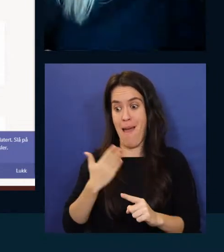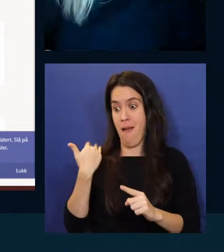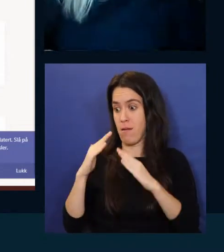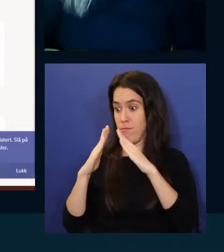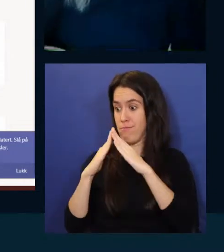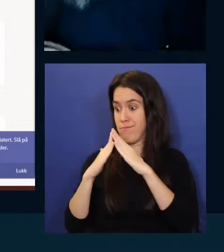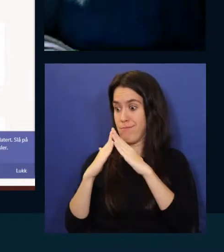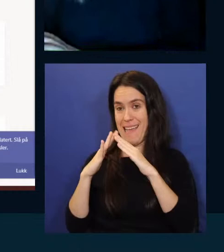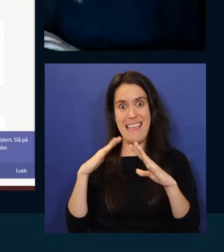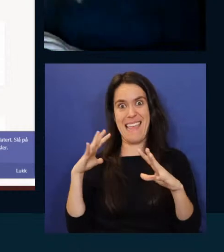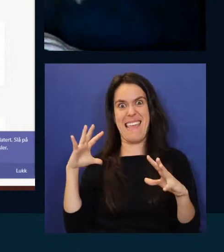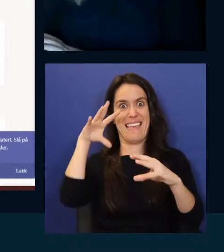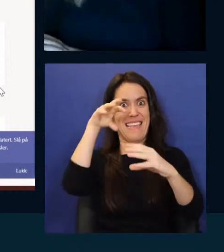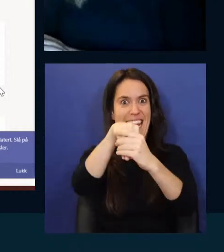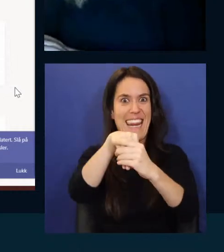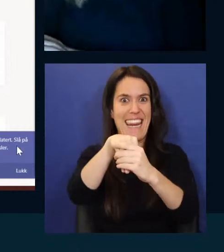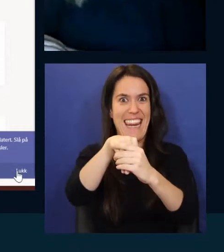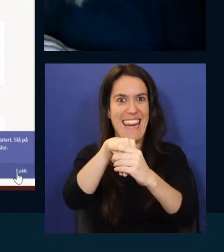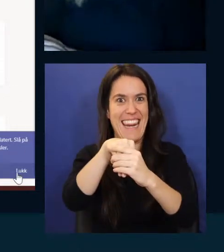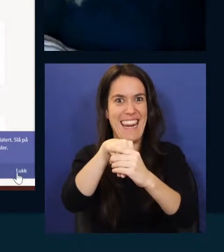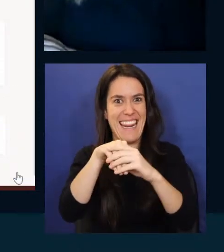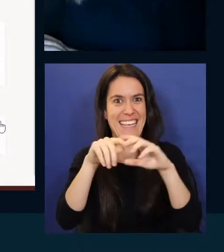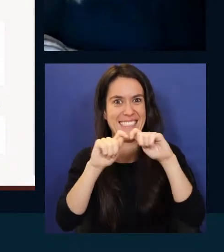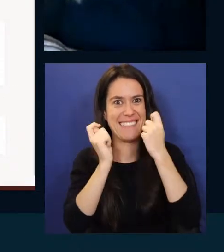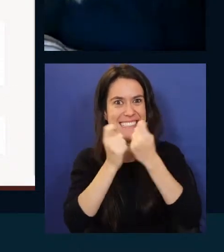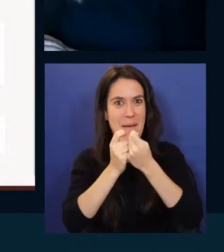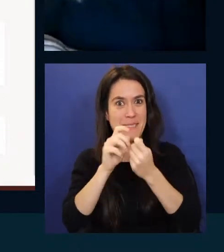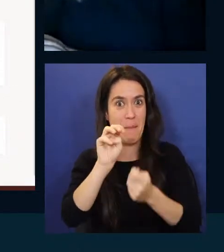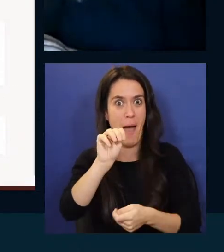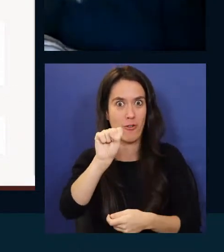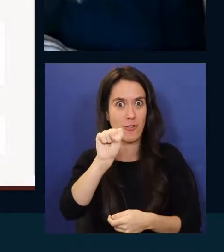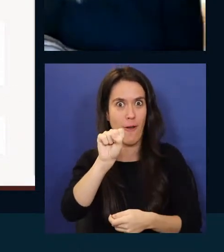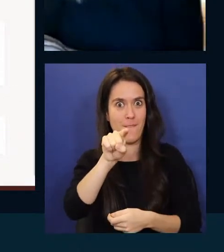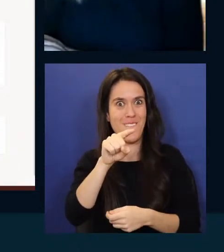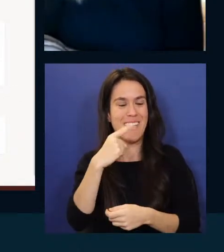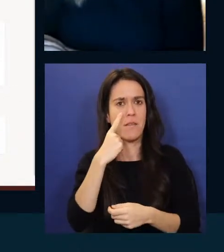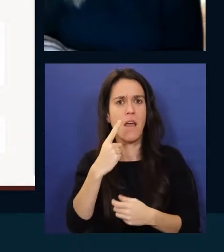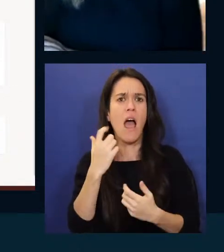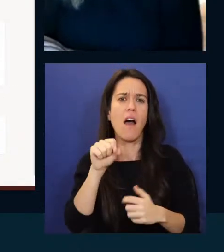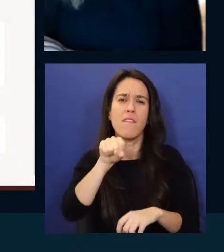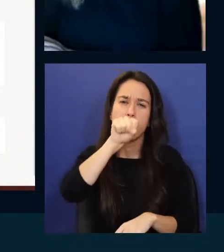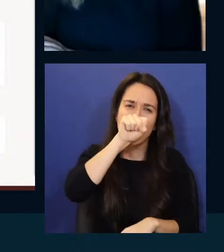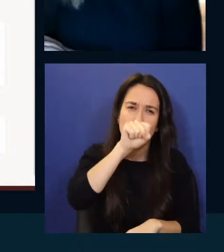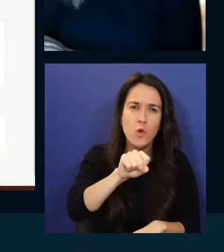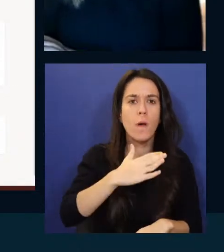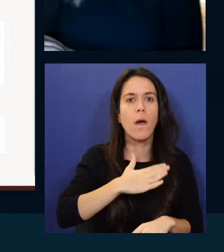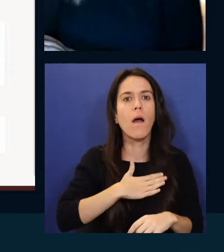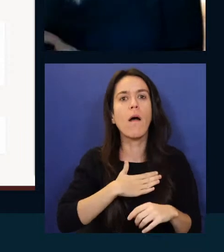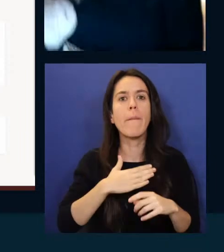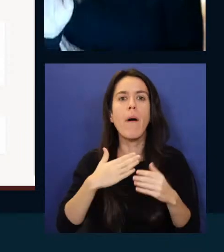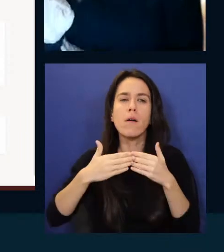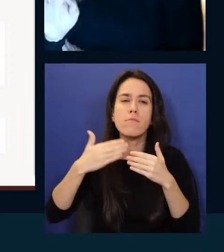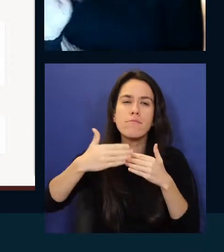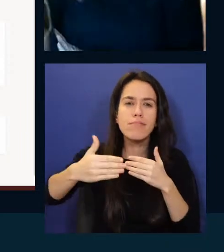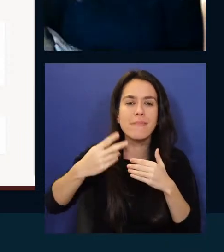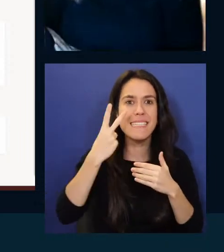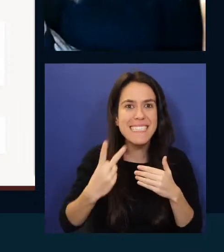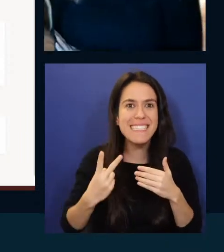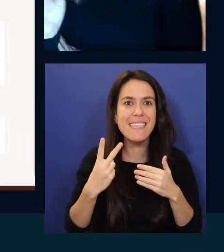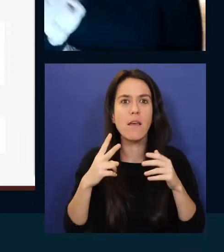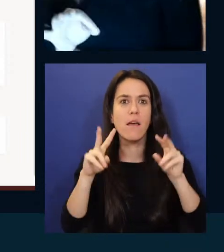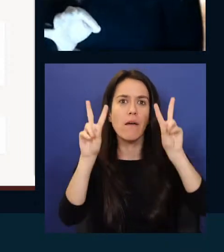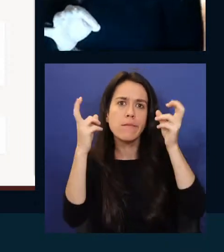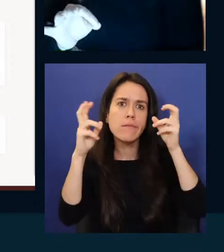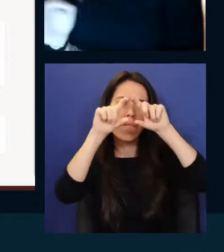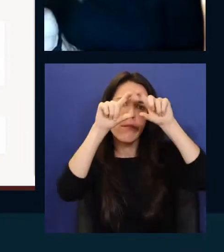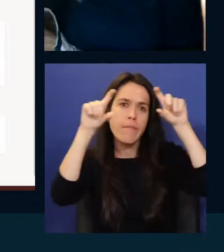Microsoft Teams. And of course, you have your favorites, your frequents, you have your tagged